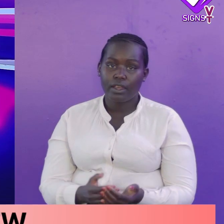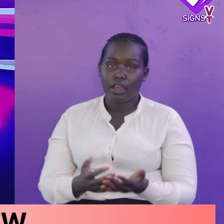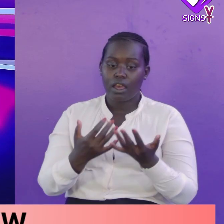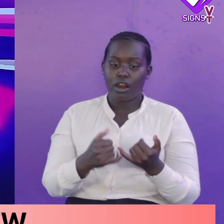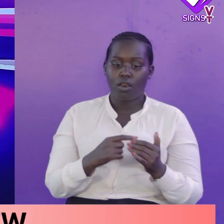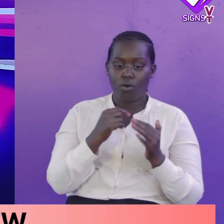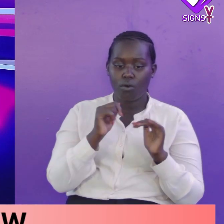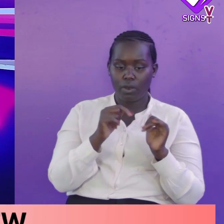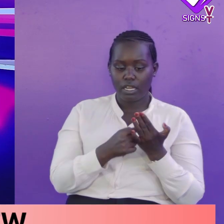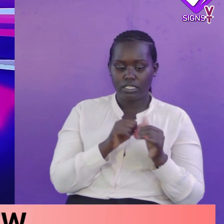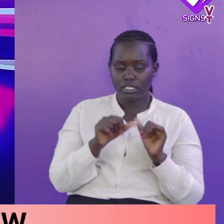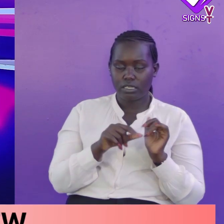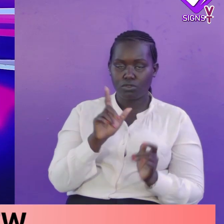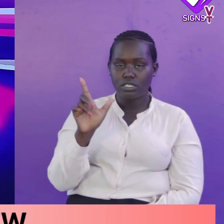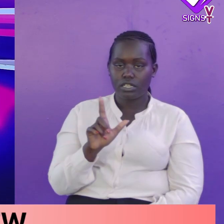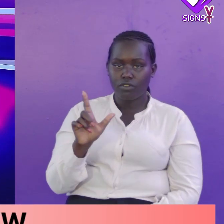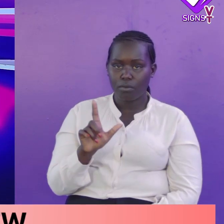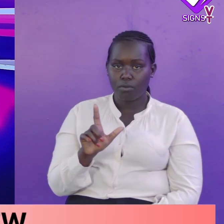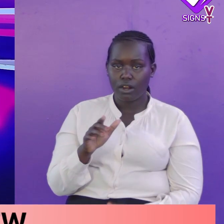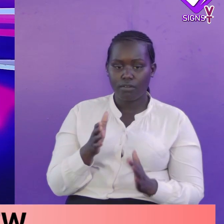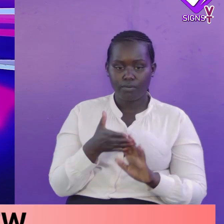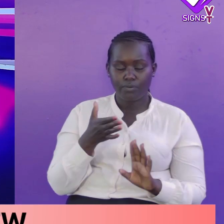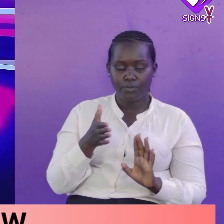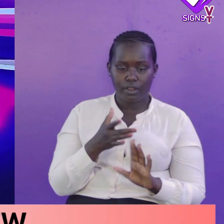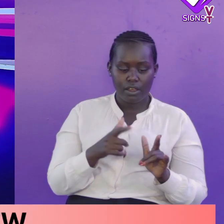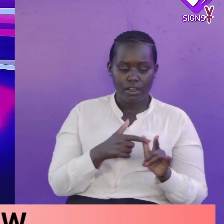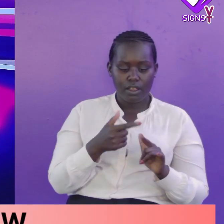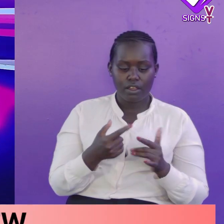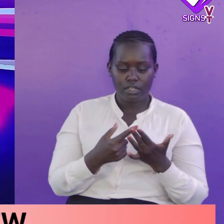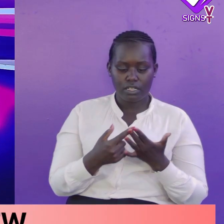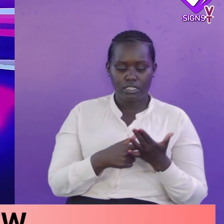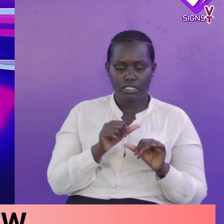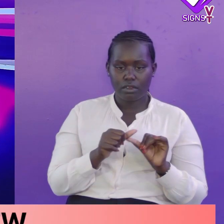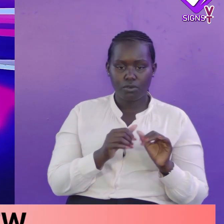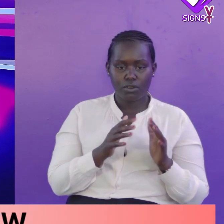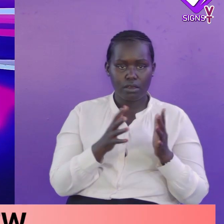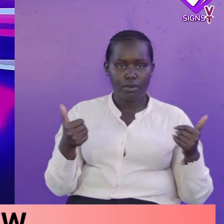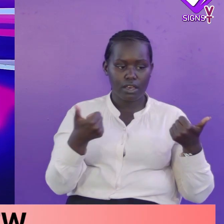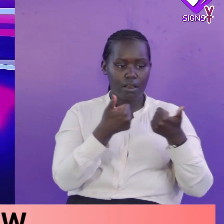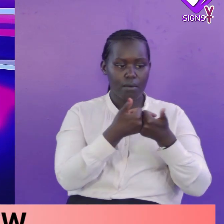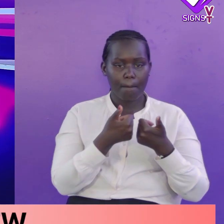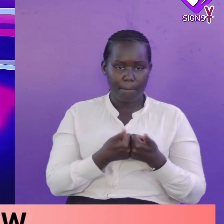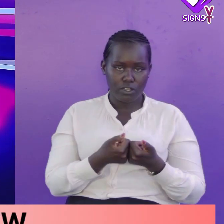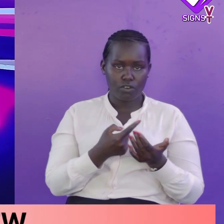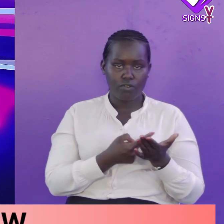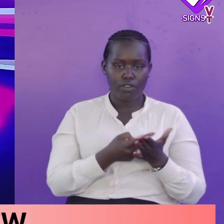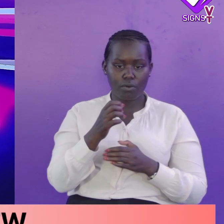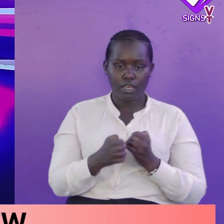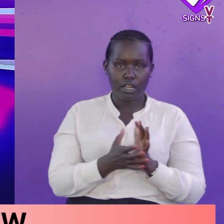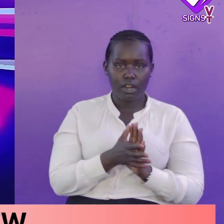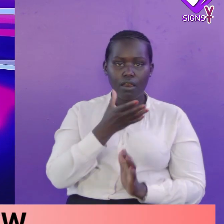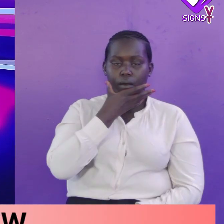about Liverpool quickly. Yeah. Then we talk about the big match of the weekend, Yeah. Man U versus Man